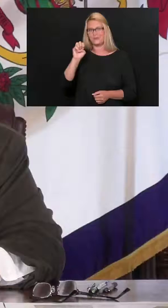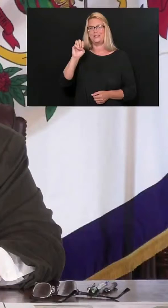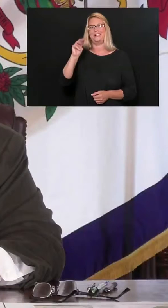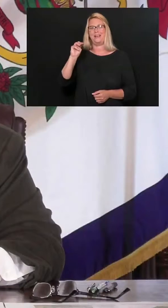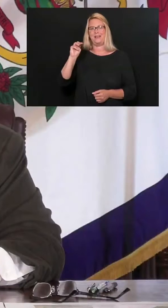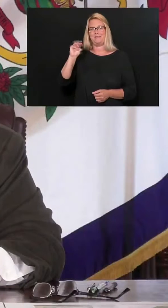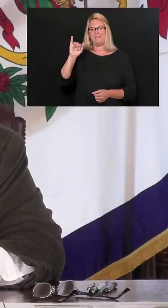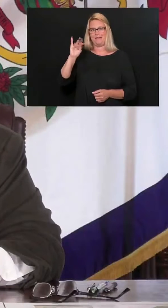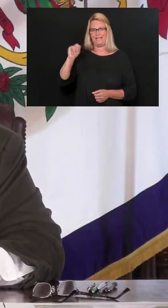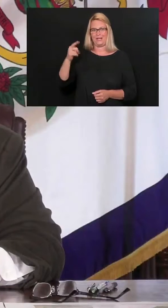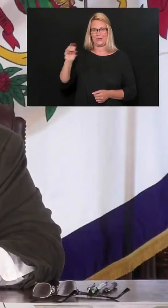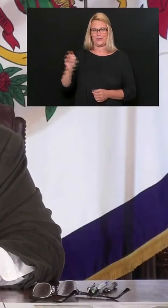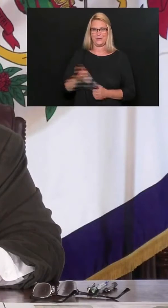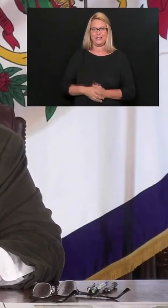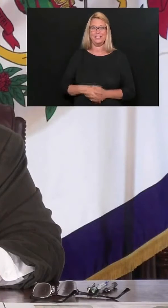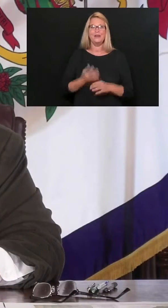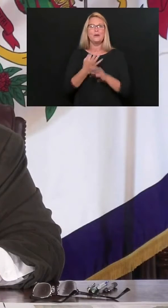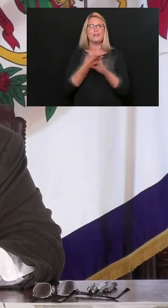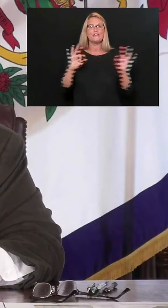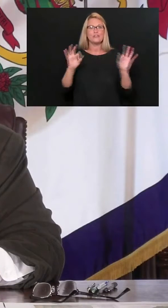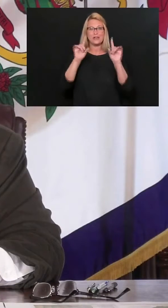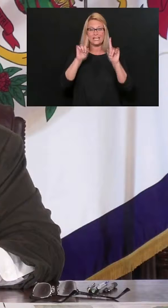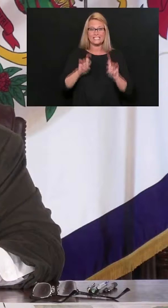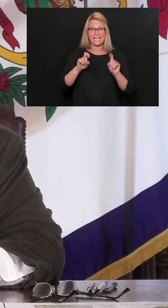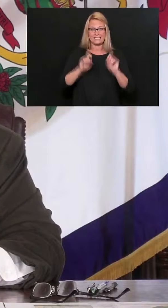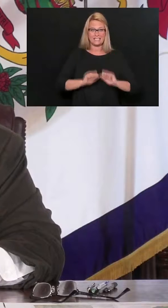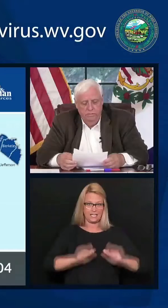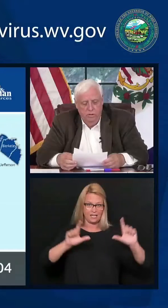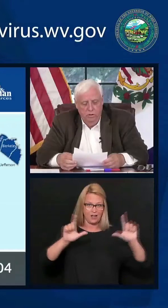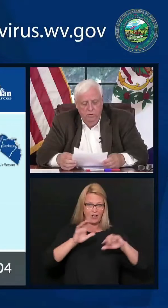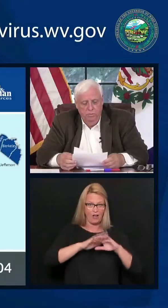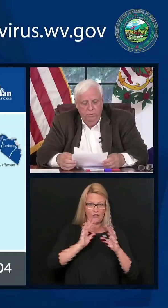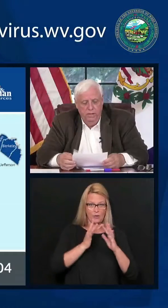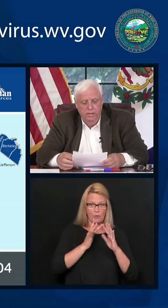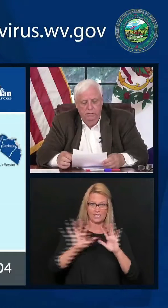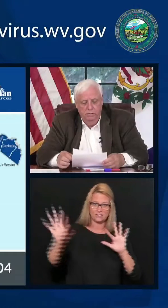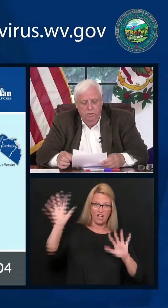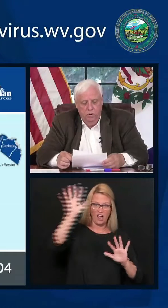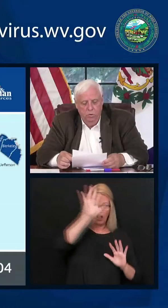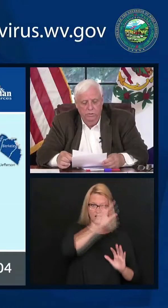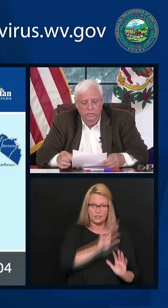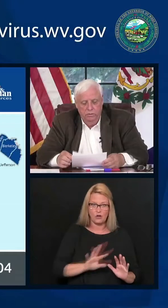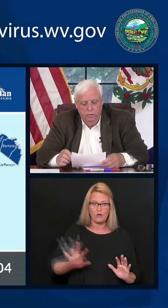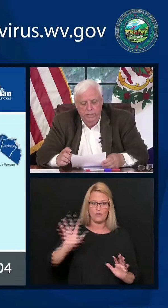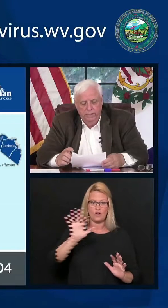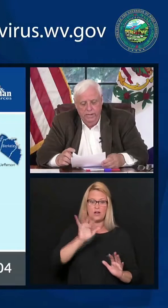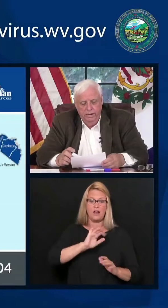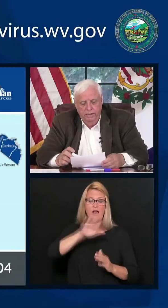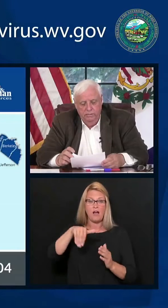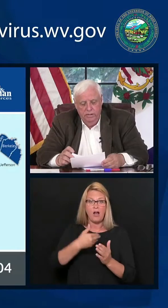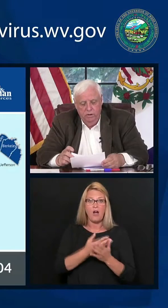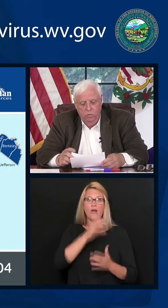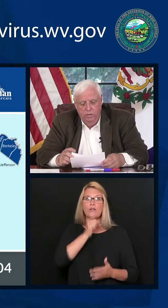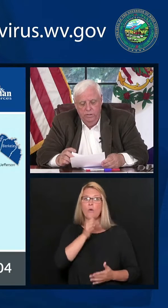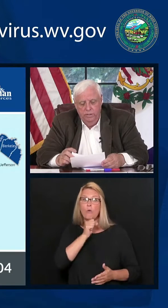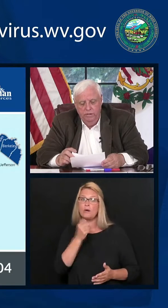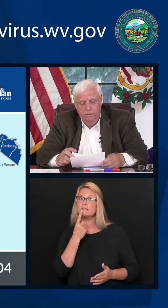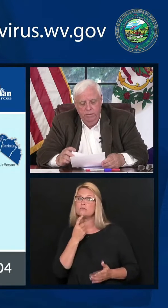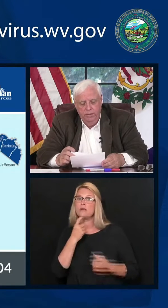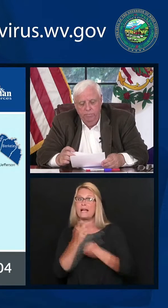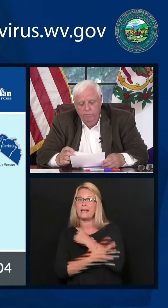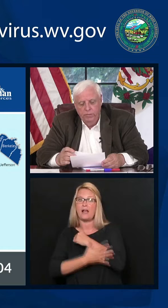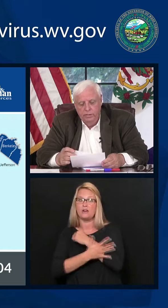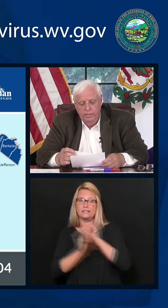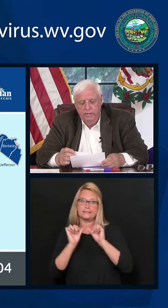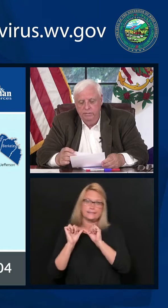We're offering our free testing as we've done. It's up on our website. It's all over the place. The orange and the red counties, you know, will continue